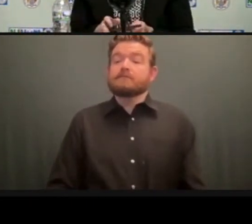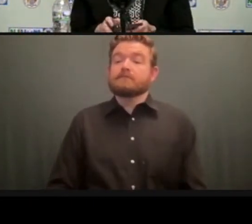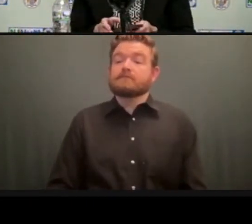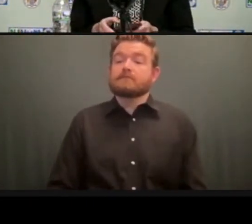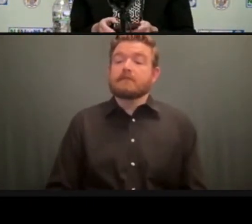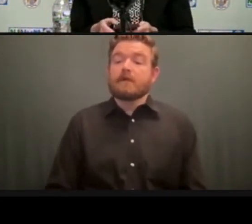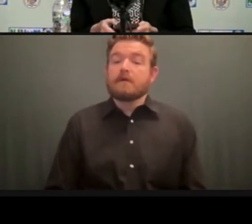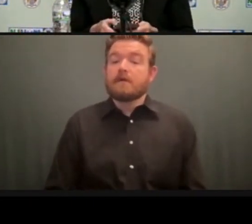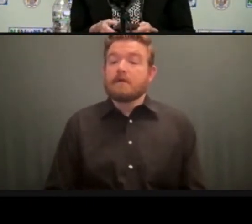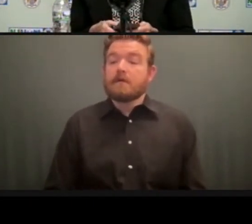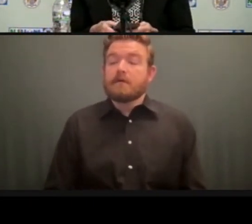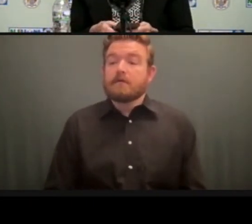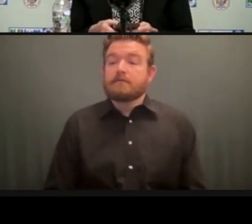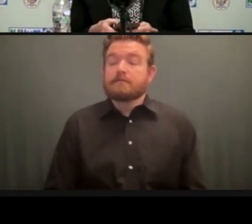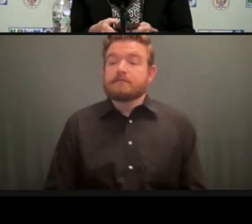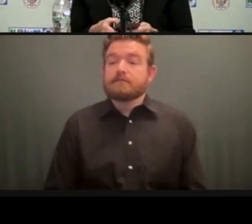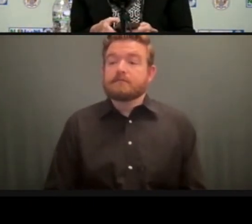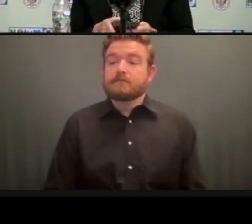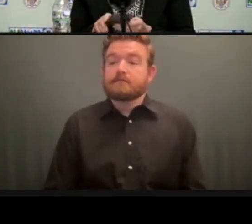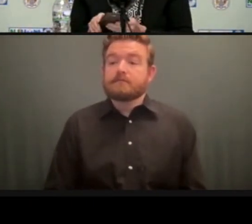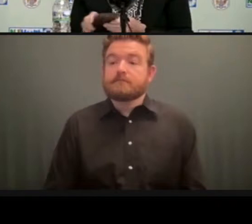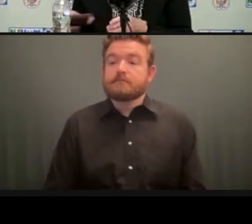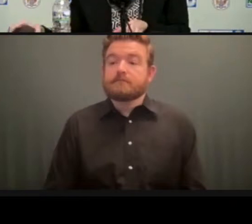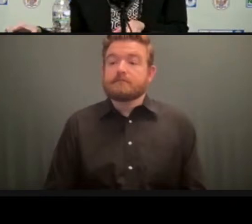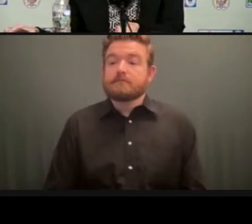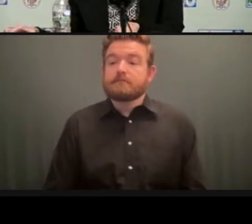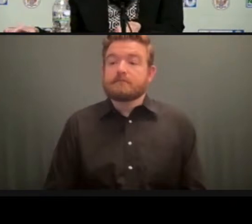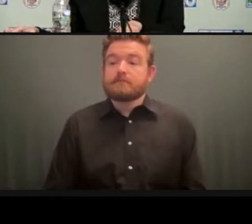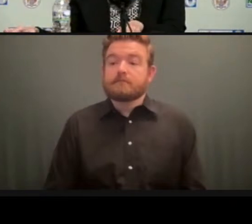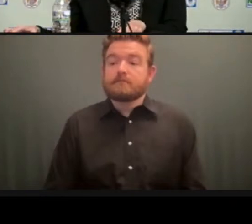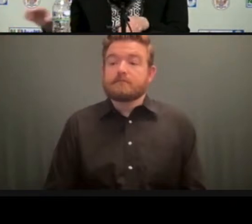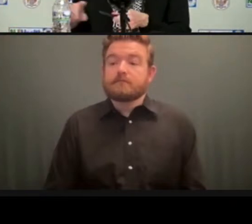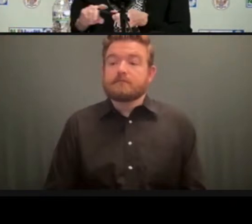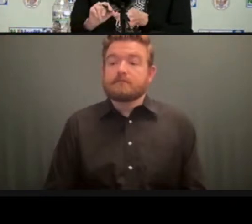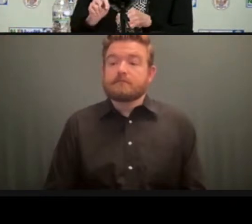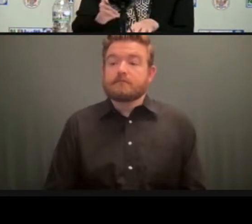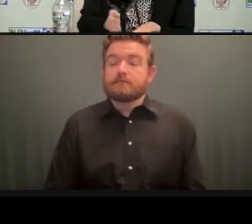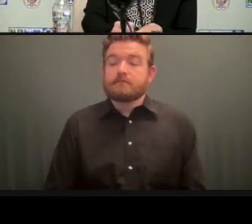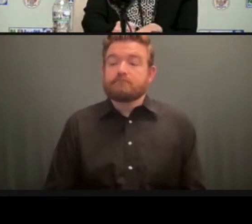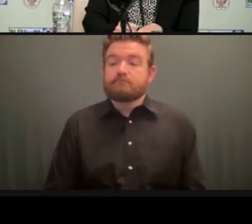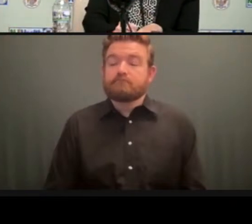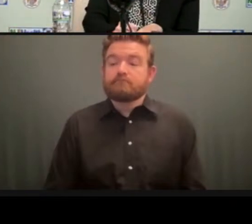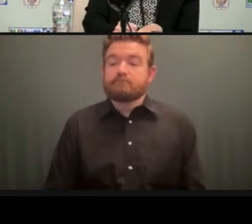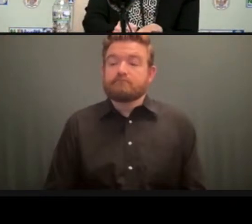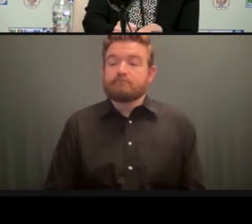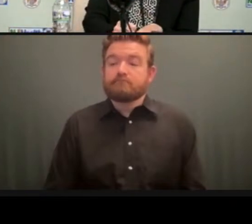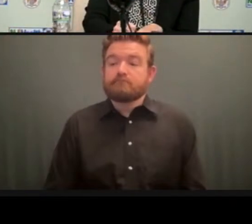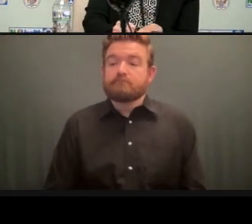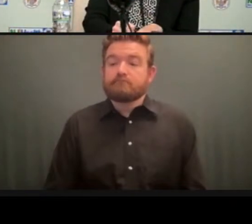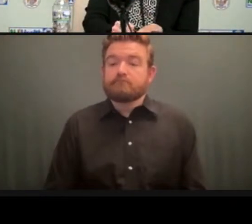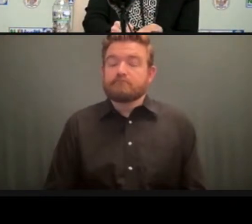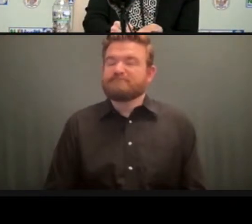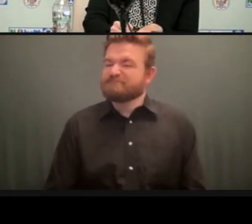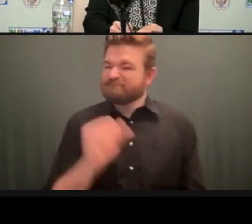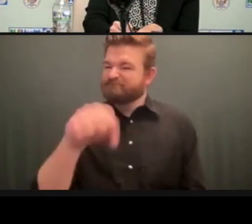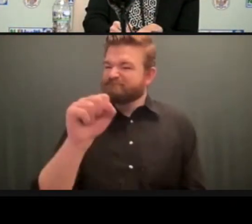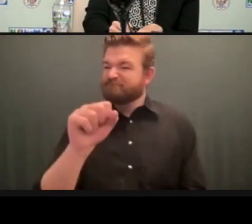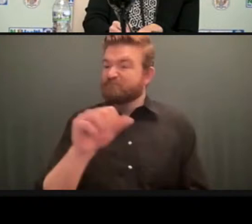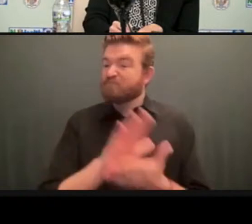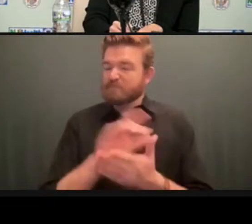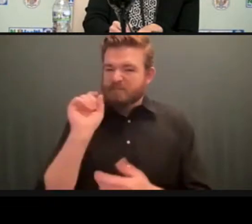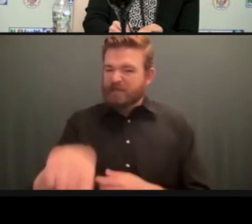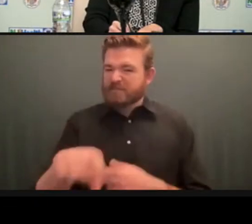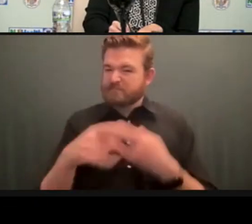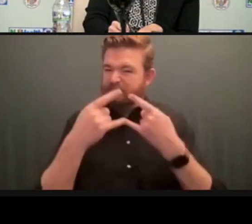reality, and again, it brings us zero joy, is masking in schools and childcare facilities